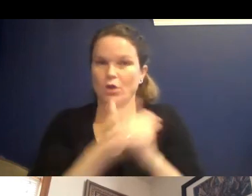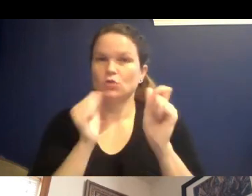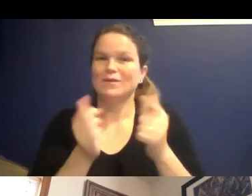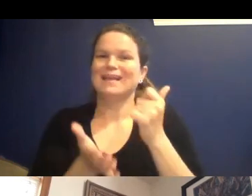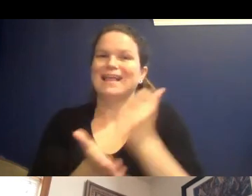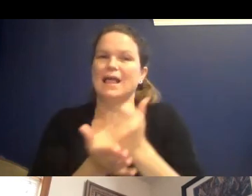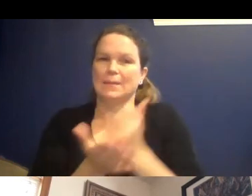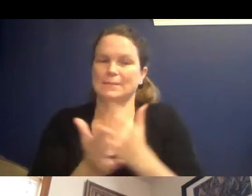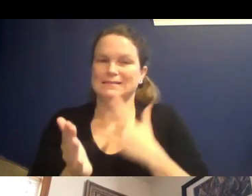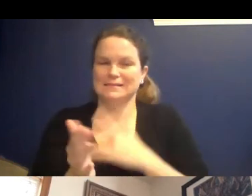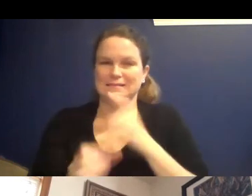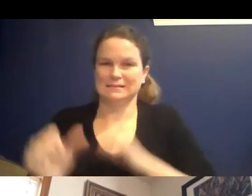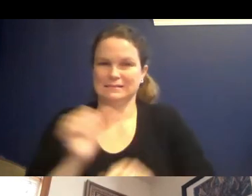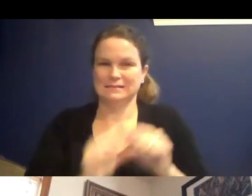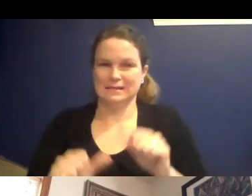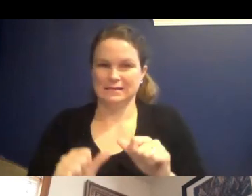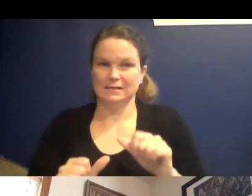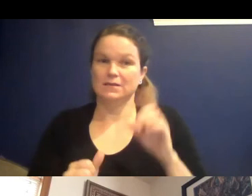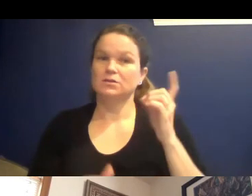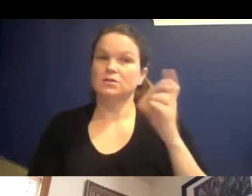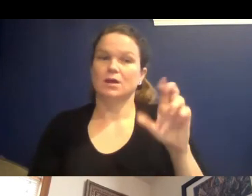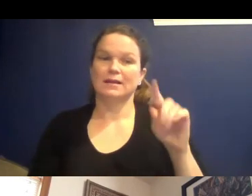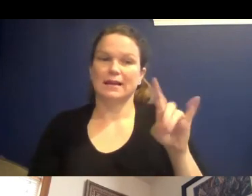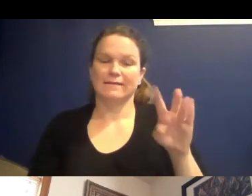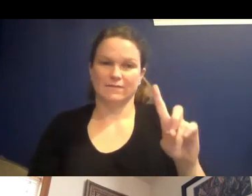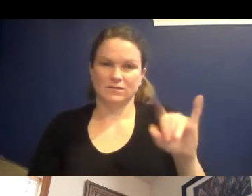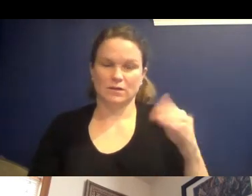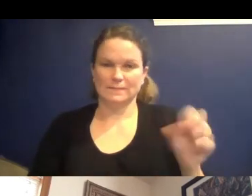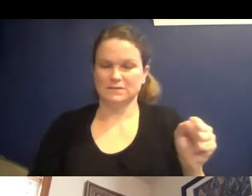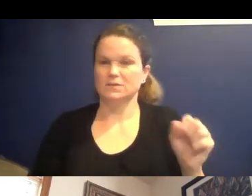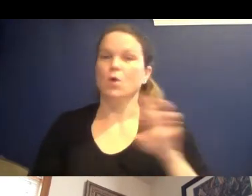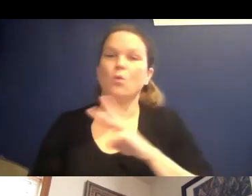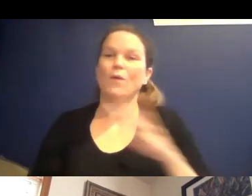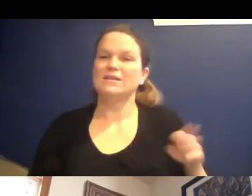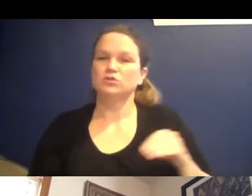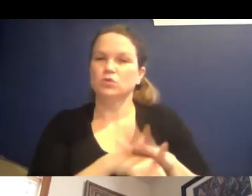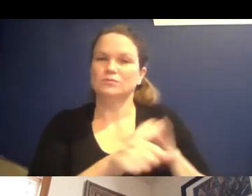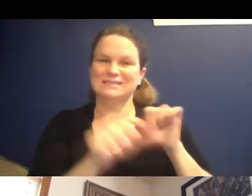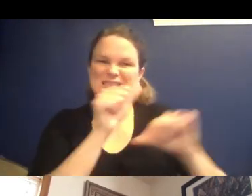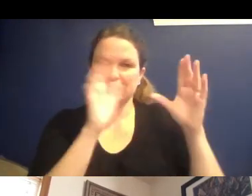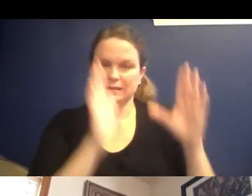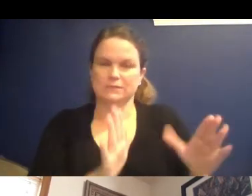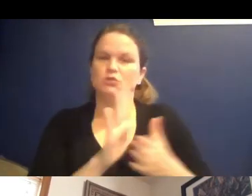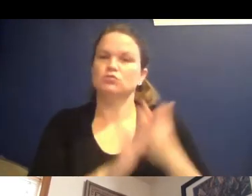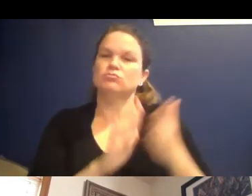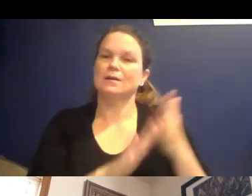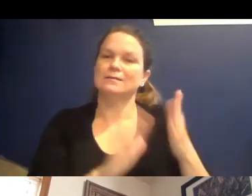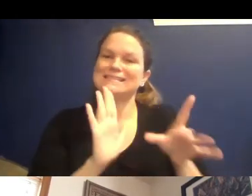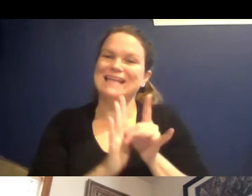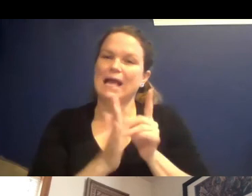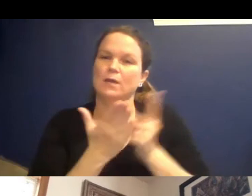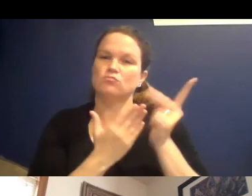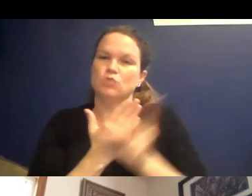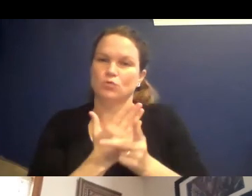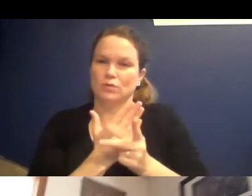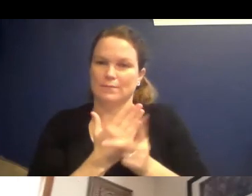recover. Dr. David James is the scientist on the West Coast who administers the tagging program and